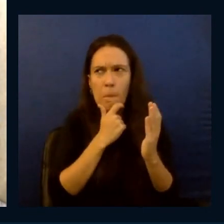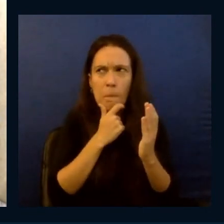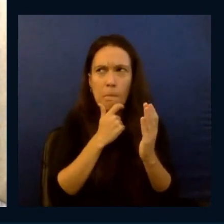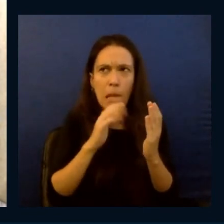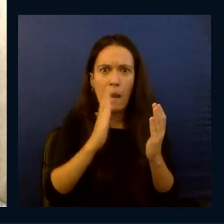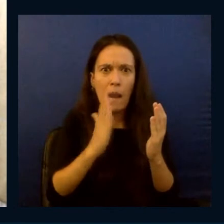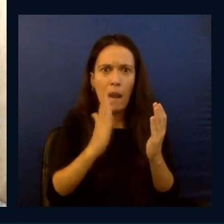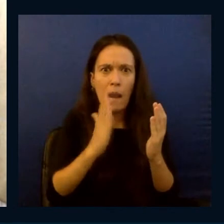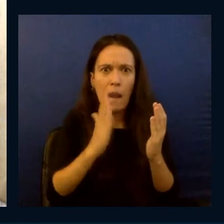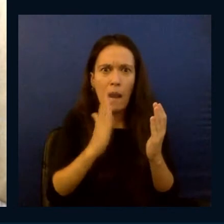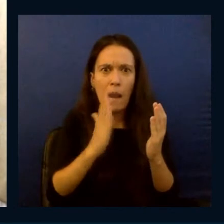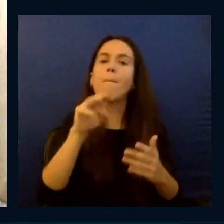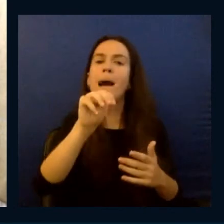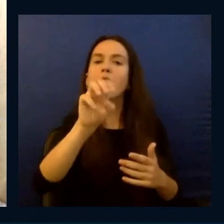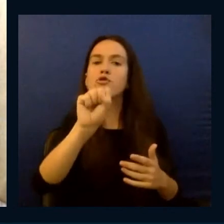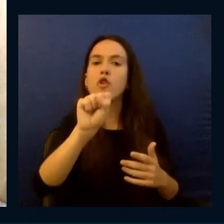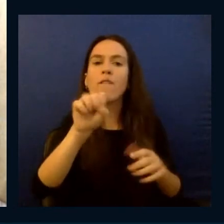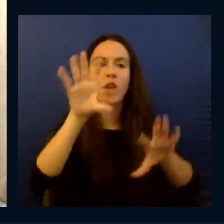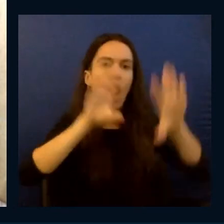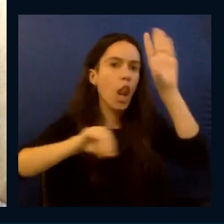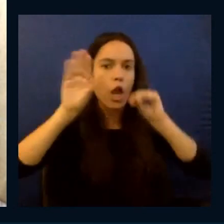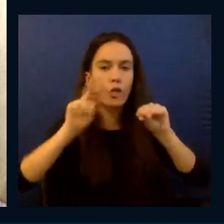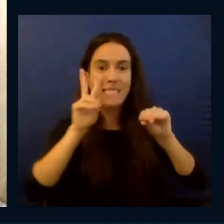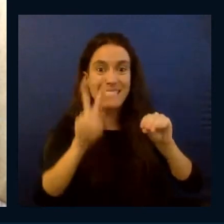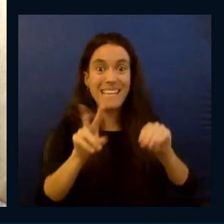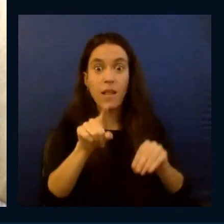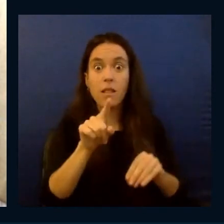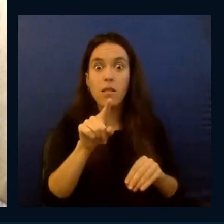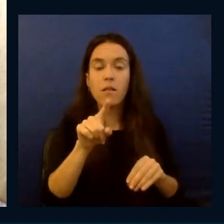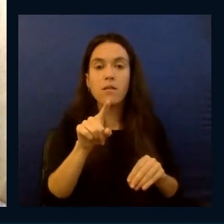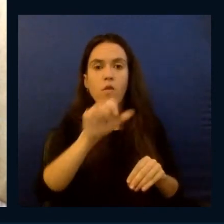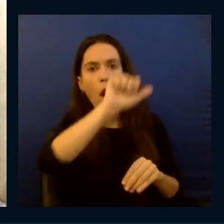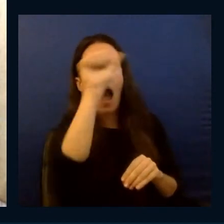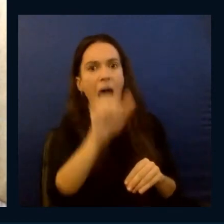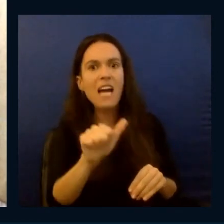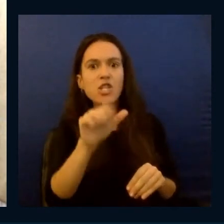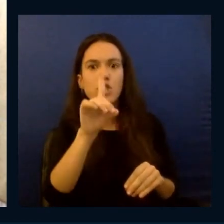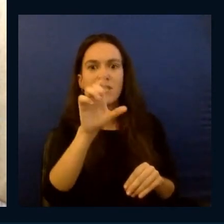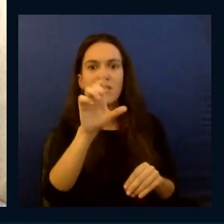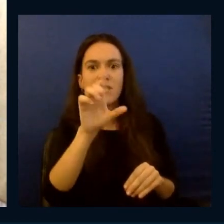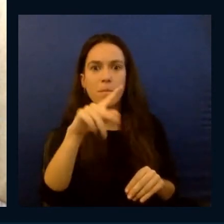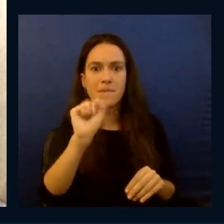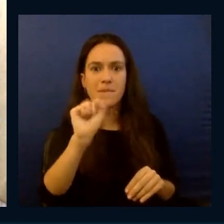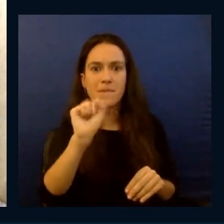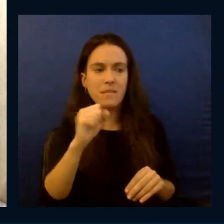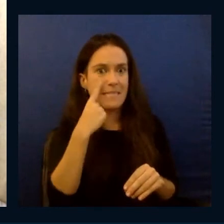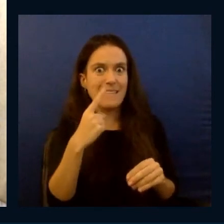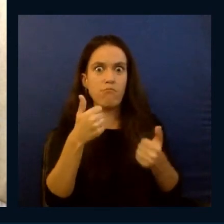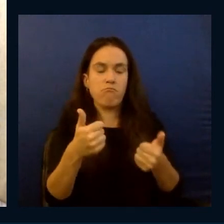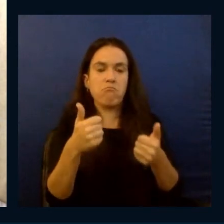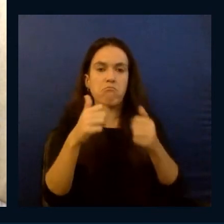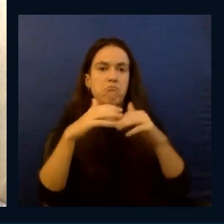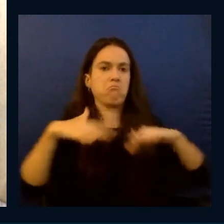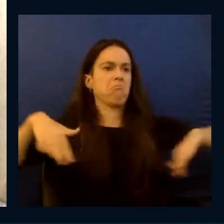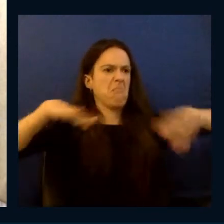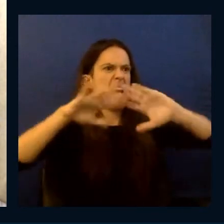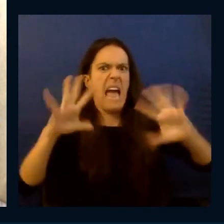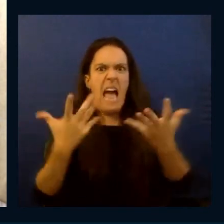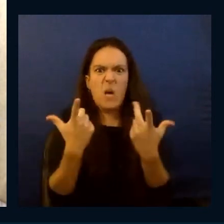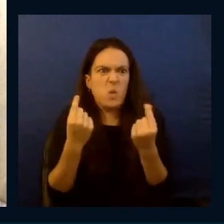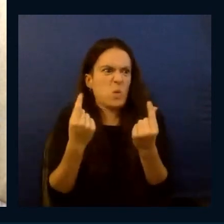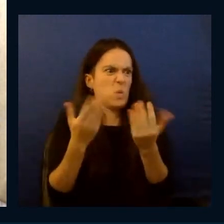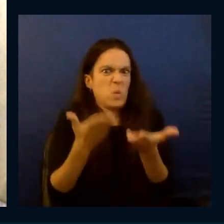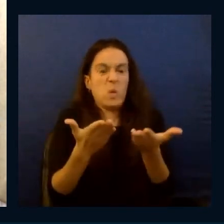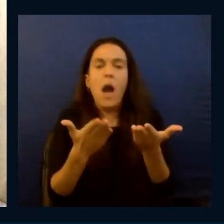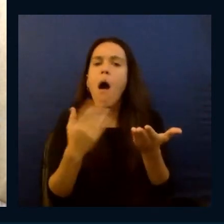go to Microsoft Learn. And for the Azure DevOps stuff, it's some great scenarios that, when people approach me, how do I do something? I always direct them there.